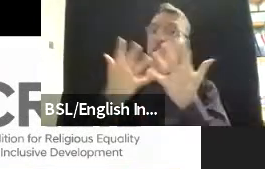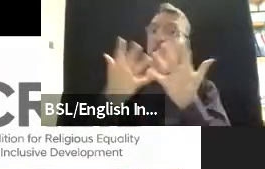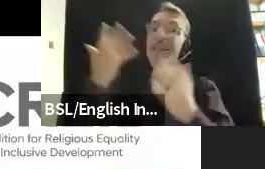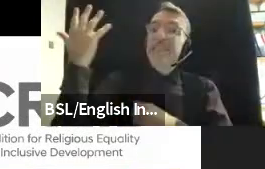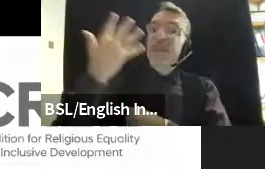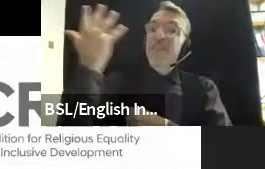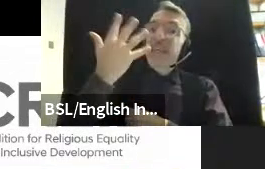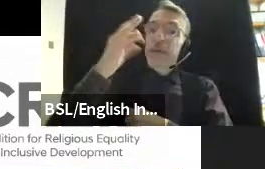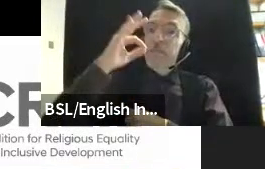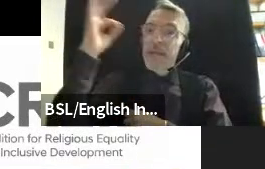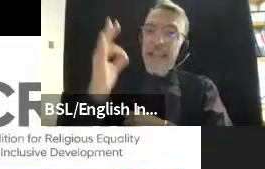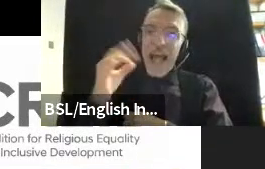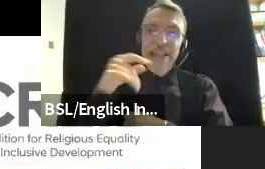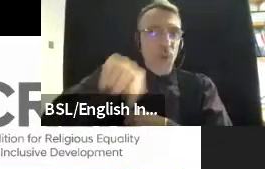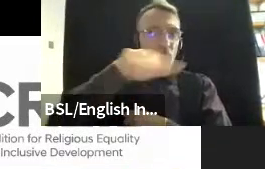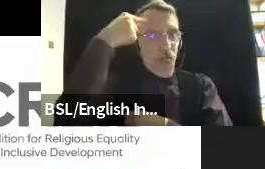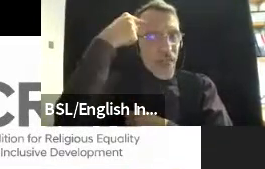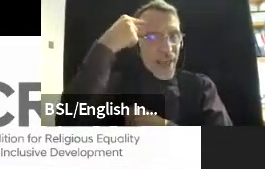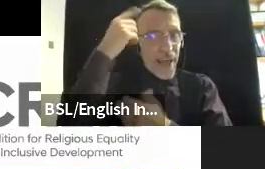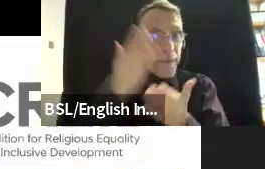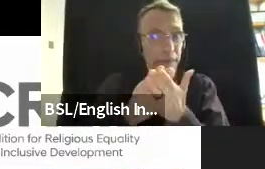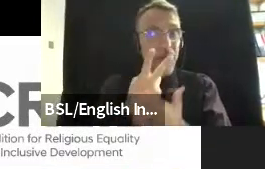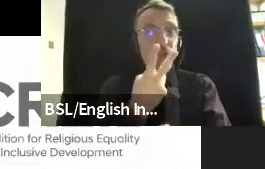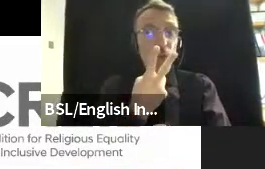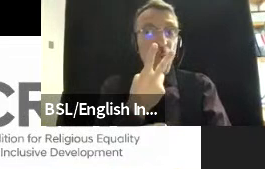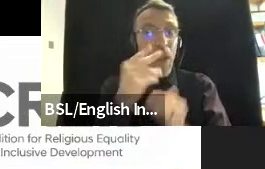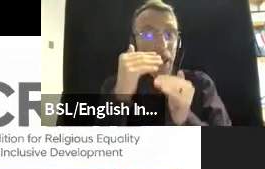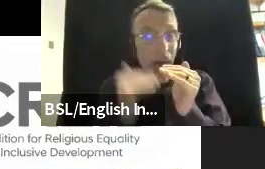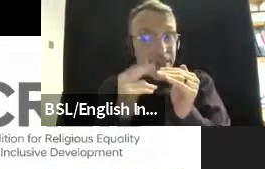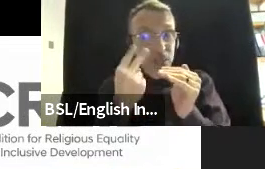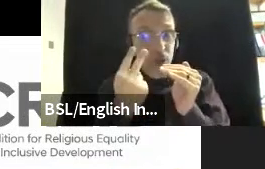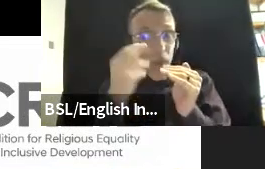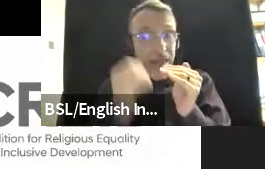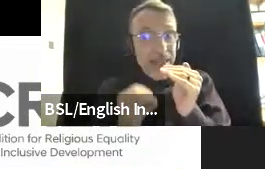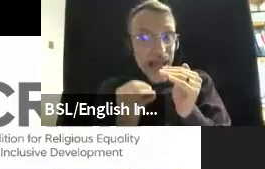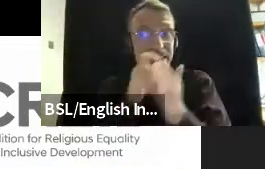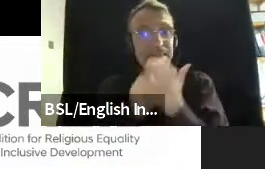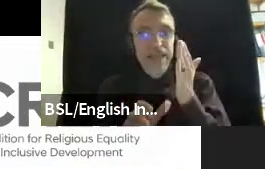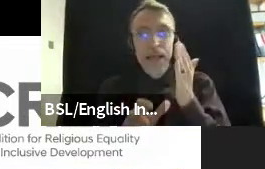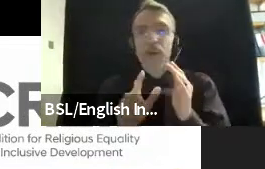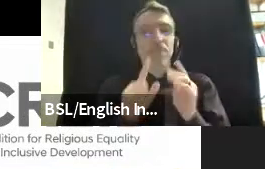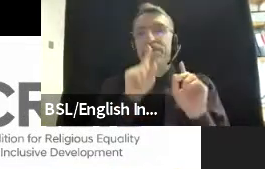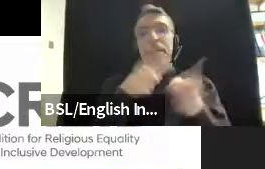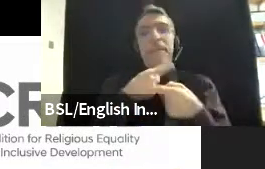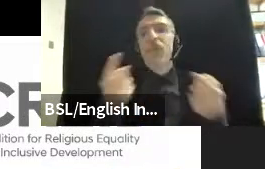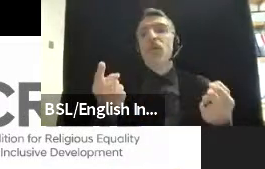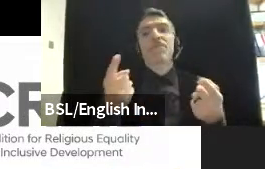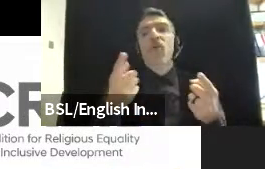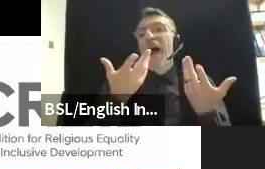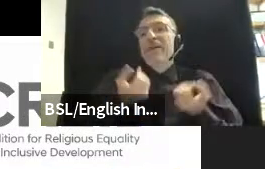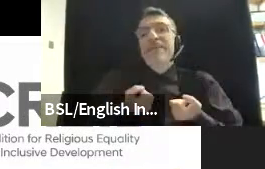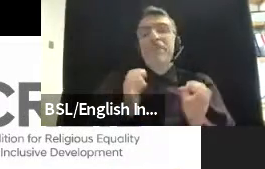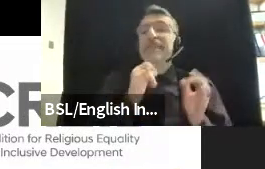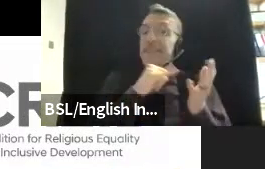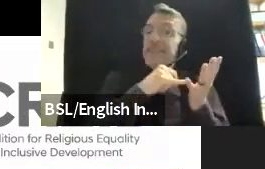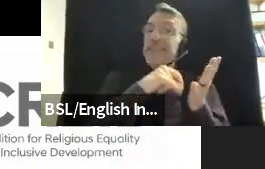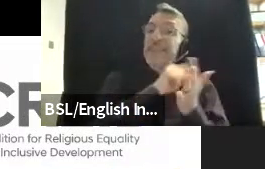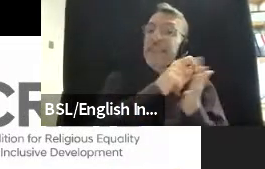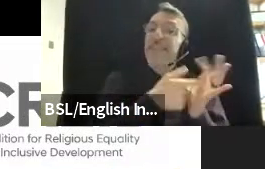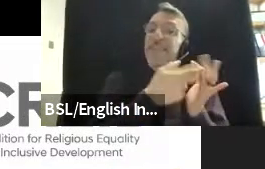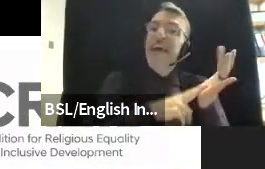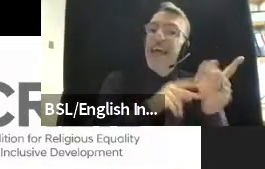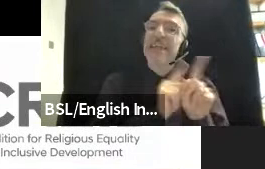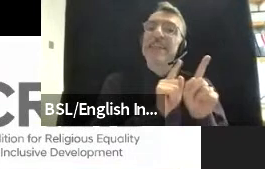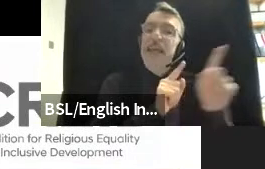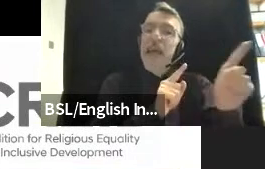15%. And I personally don't believe in the statistics. And as Stephen was saying about disability